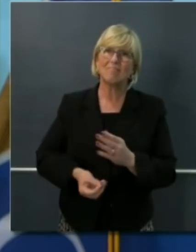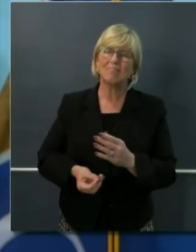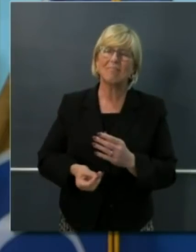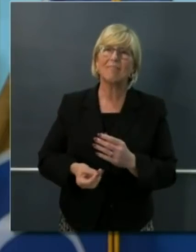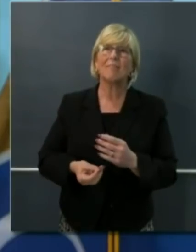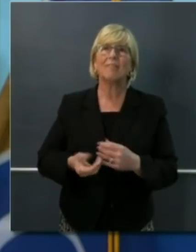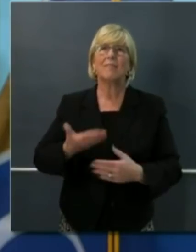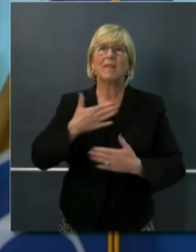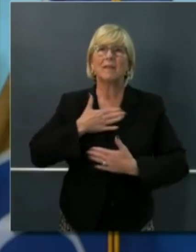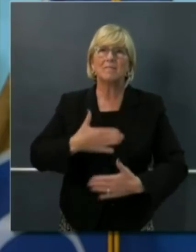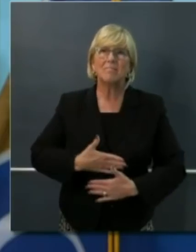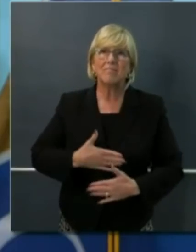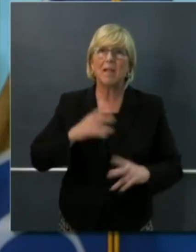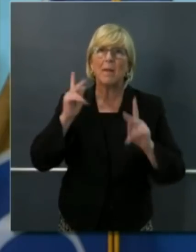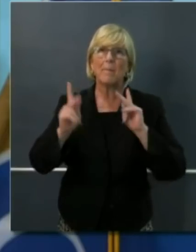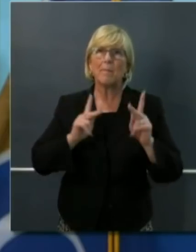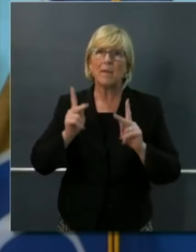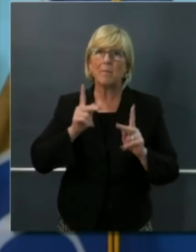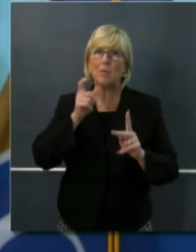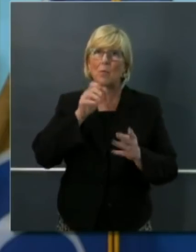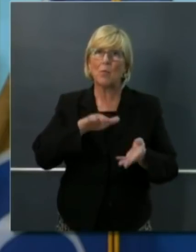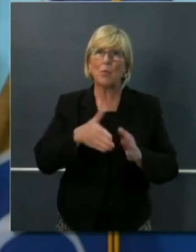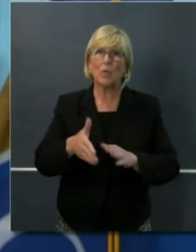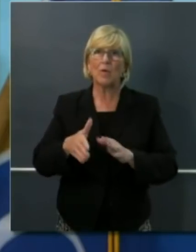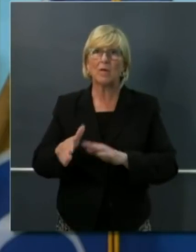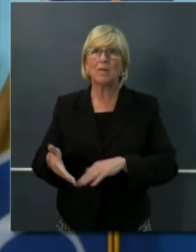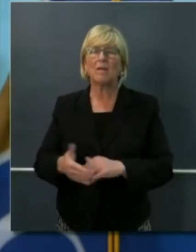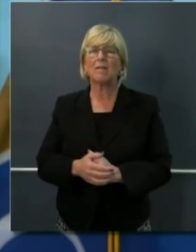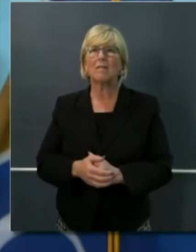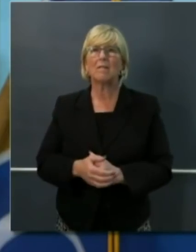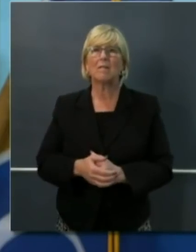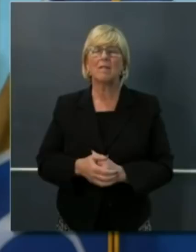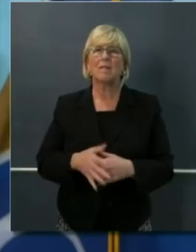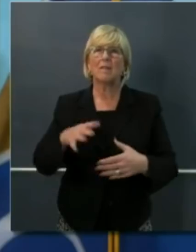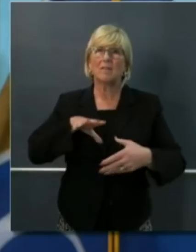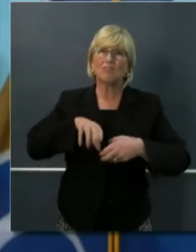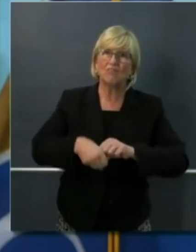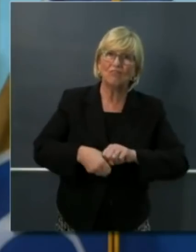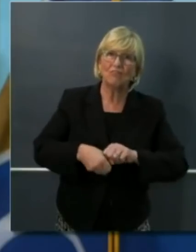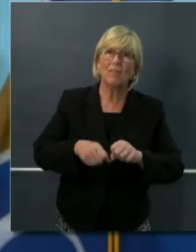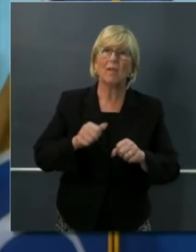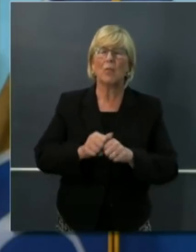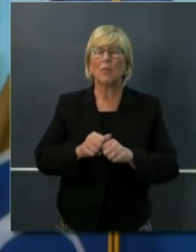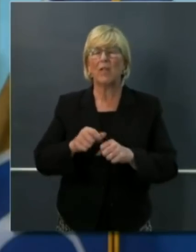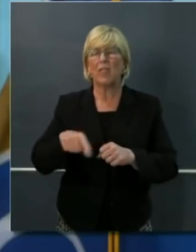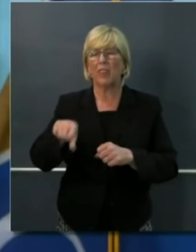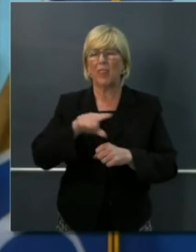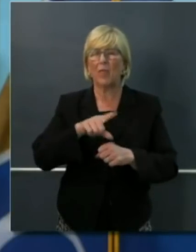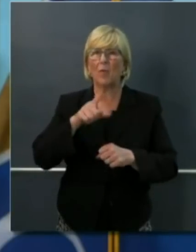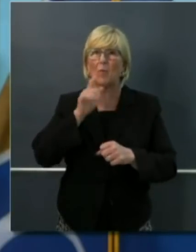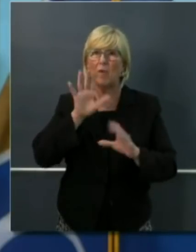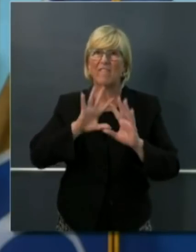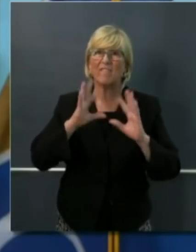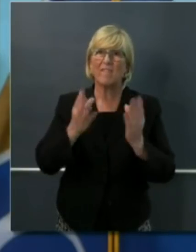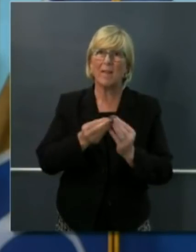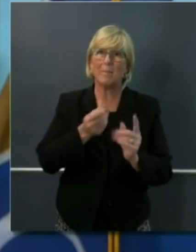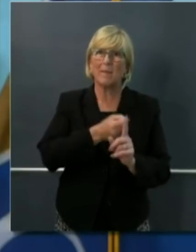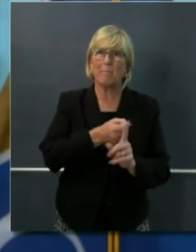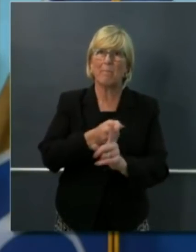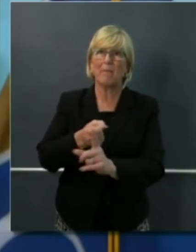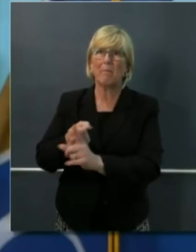real human beings and loved ones that have been torn apart, and our heart continues to break for those that have lost loved